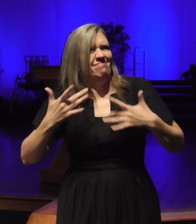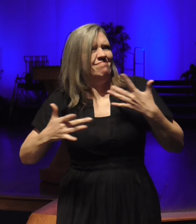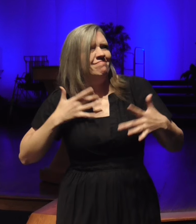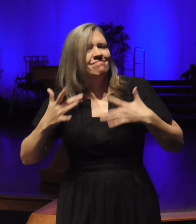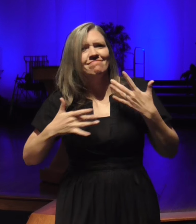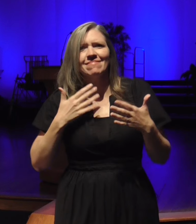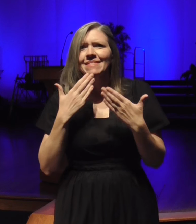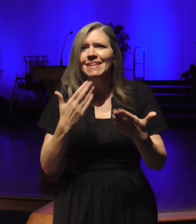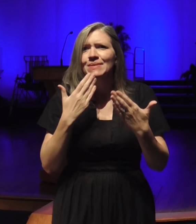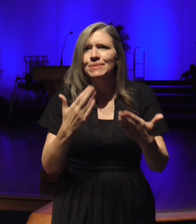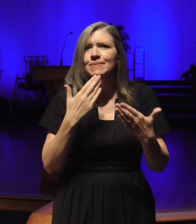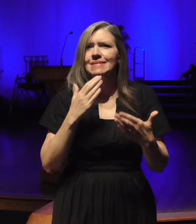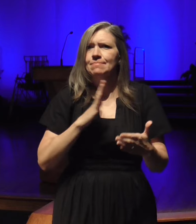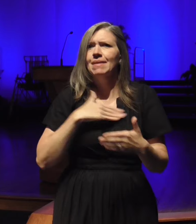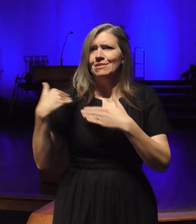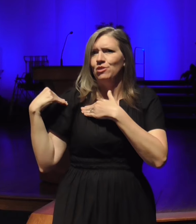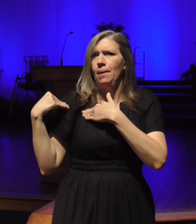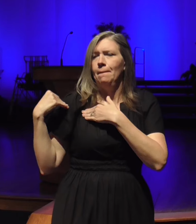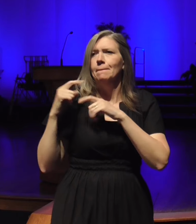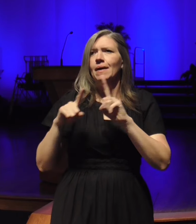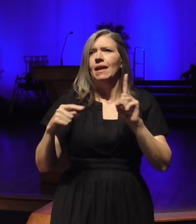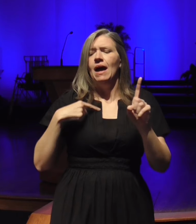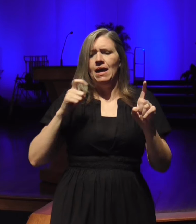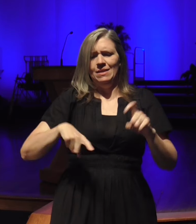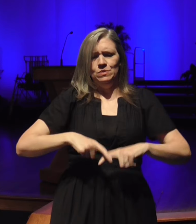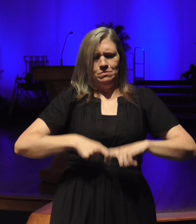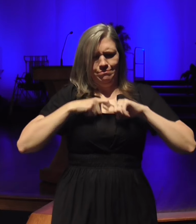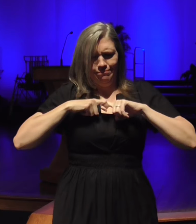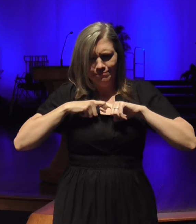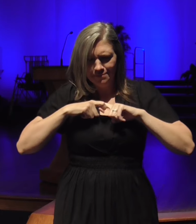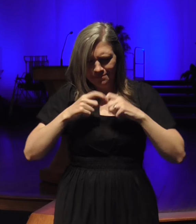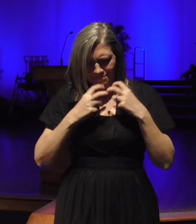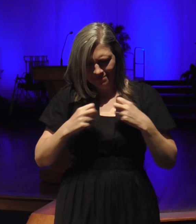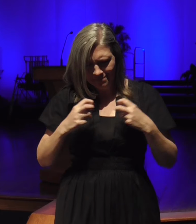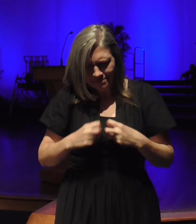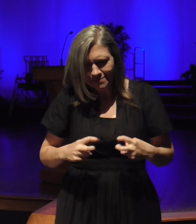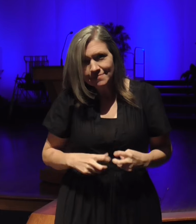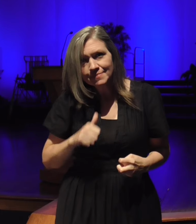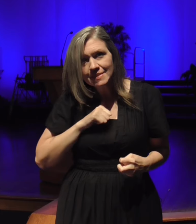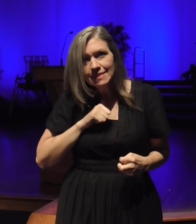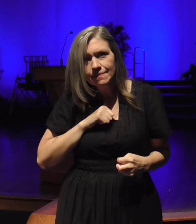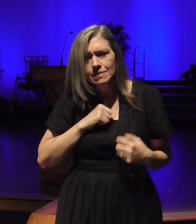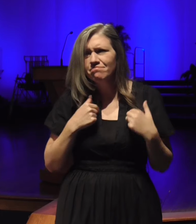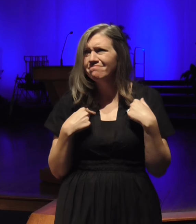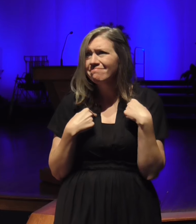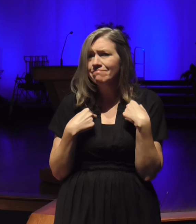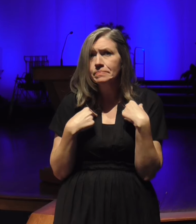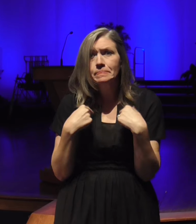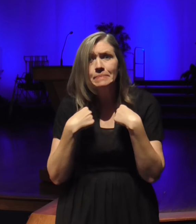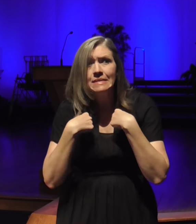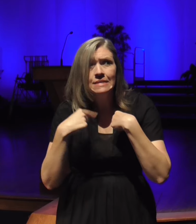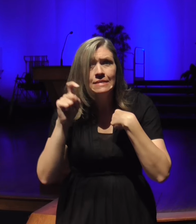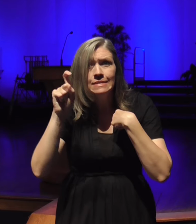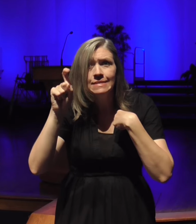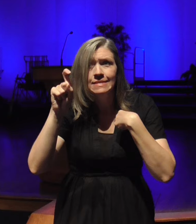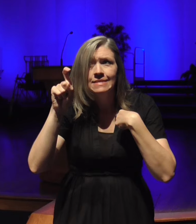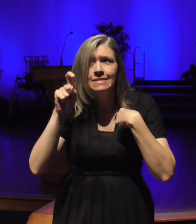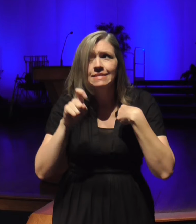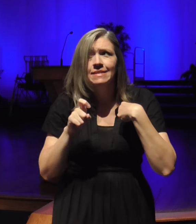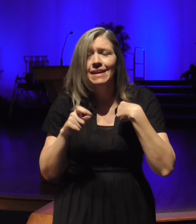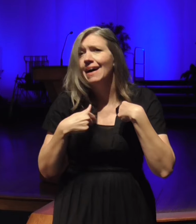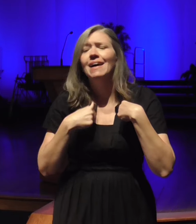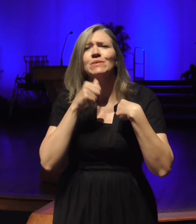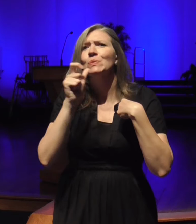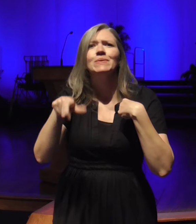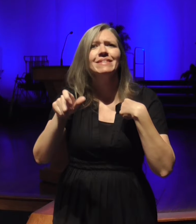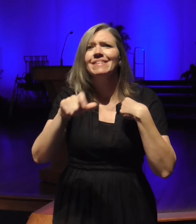your $100,000, your $1, and even more. Thank you, thank you, thank you, thank you. That's our job to receive that. But it caused me to have to pause and look